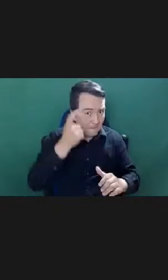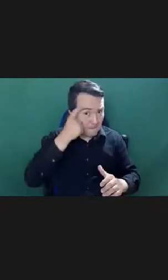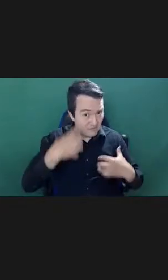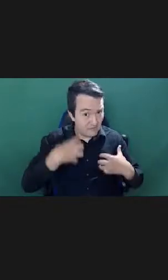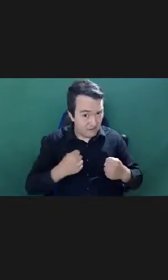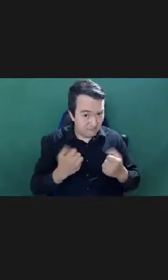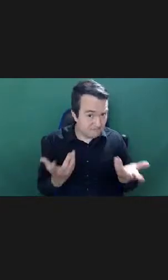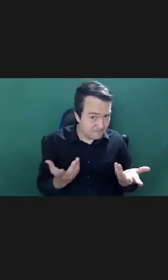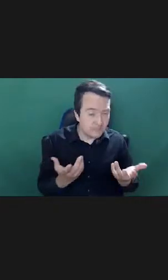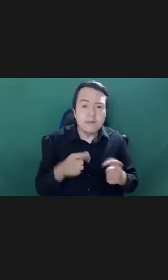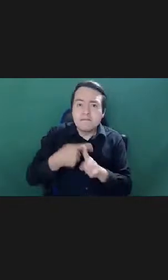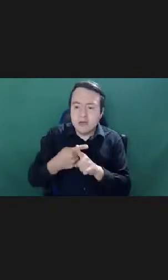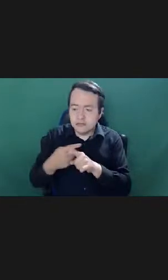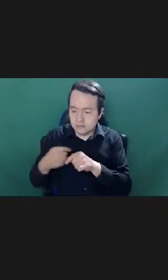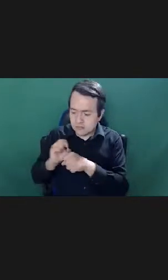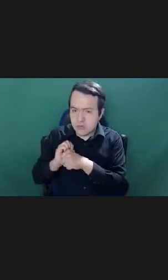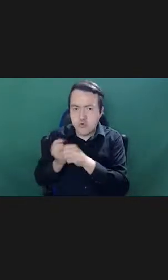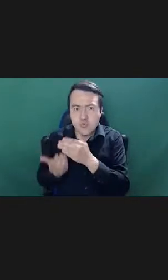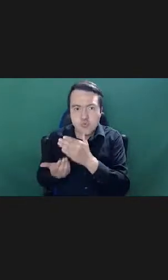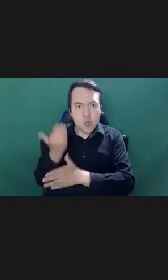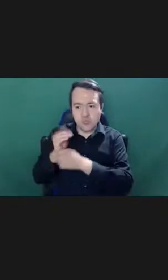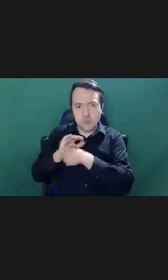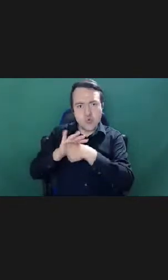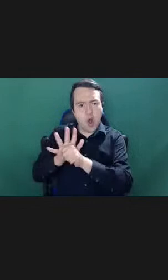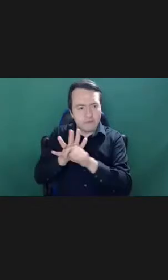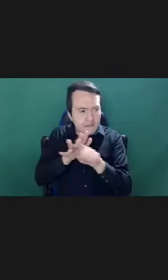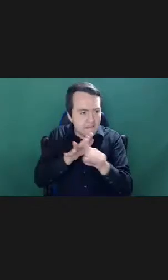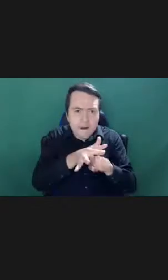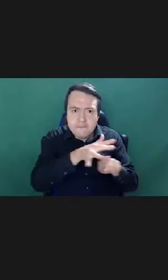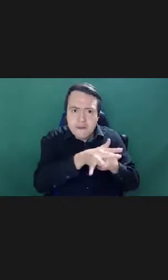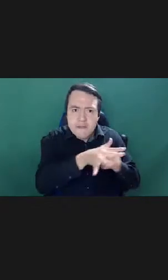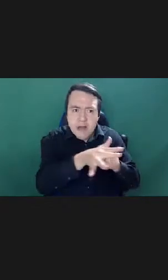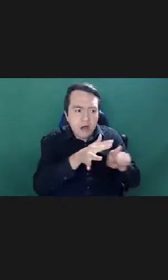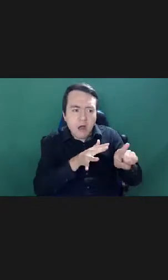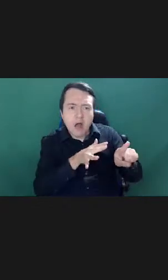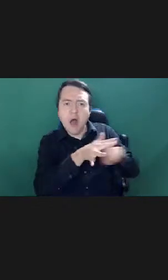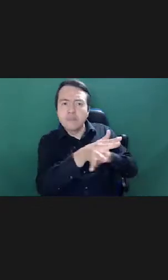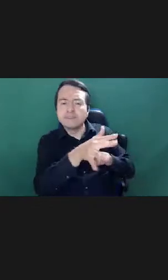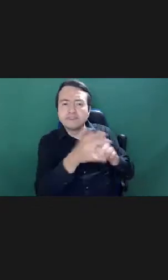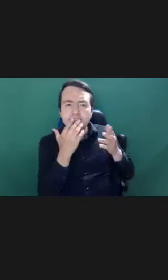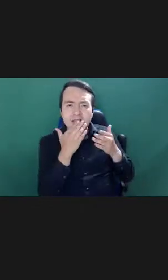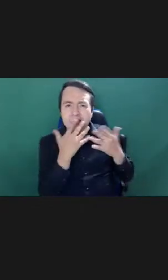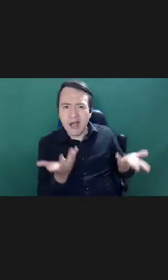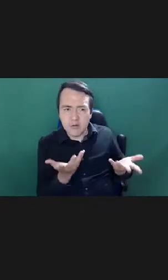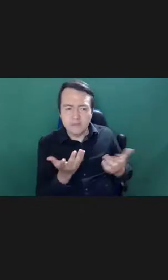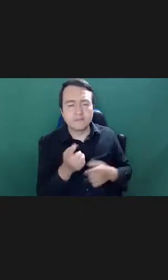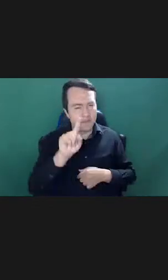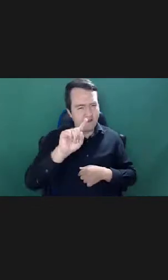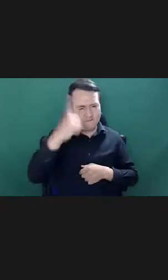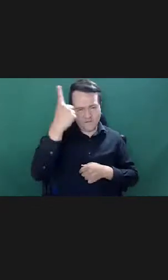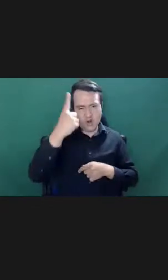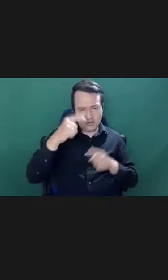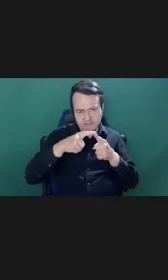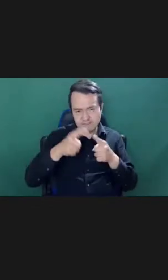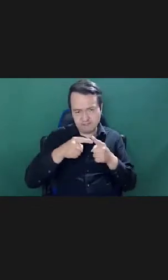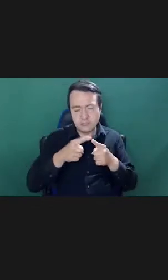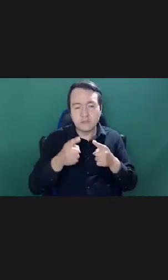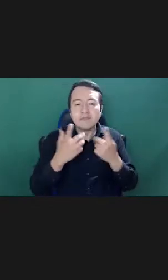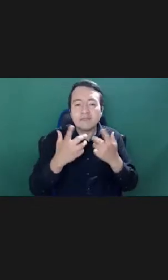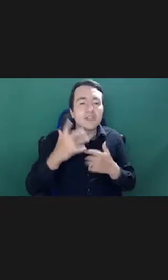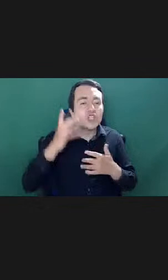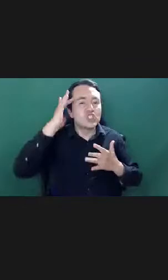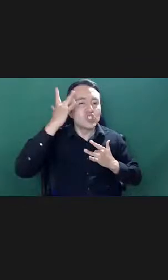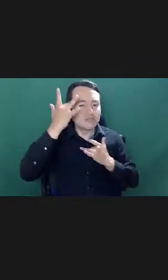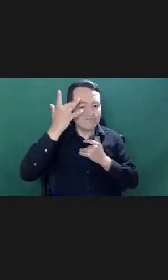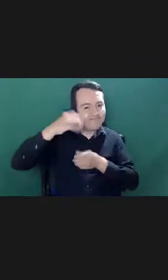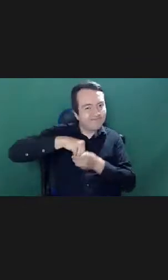So first, we're going to talk about the distribution of the disease burden. The disease burden as measured by disability adjusted life